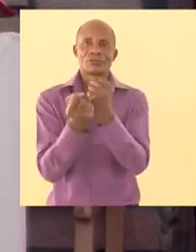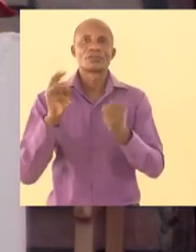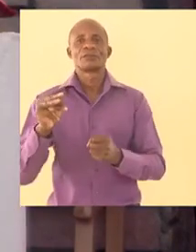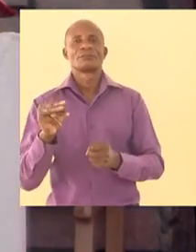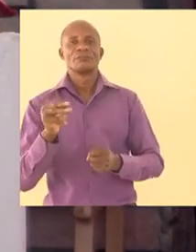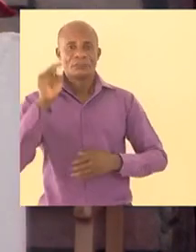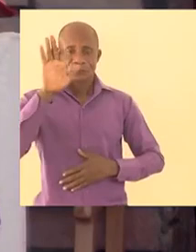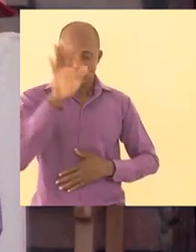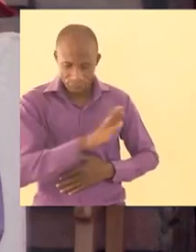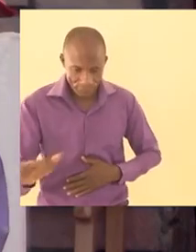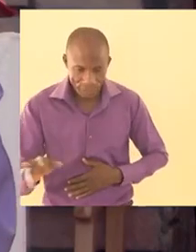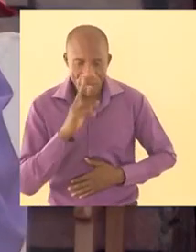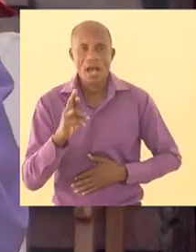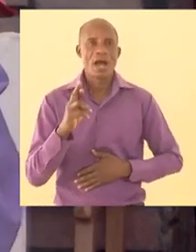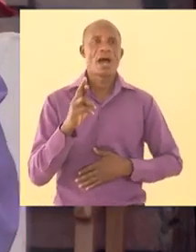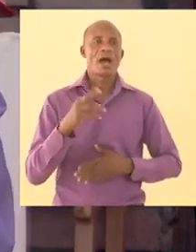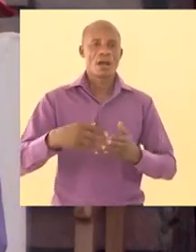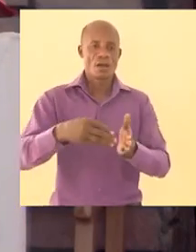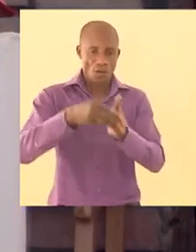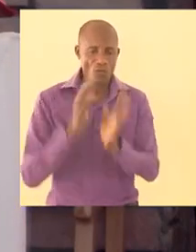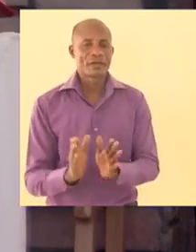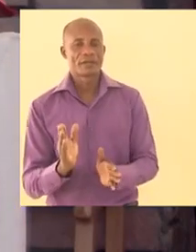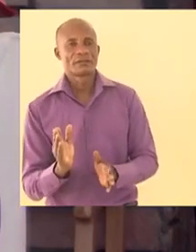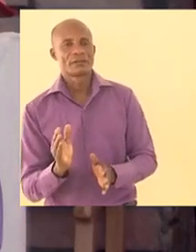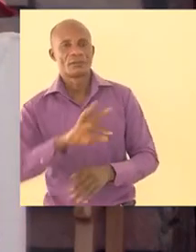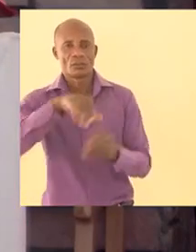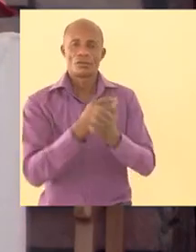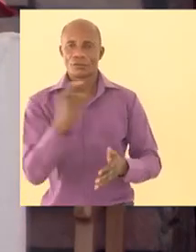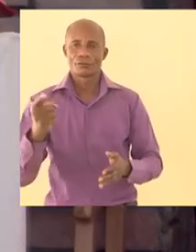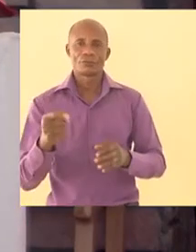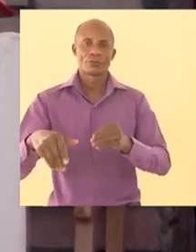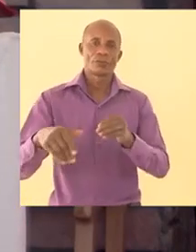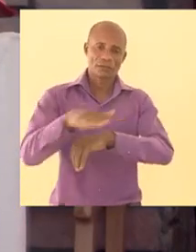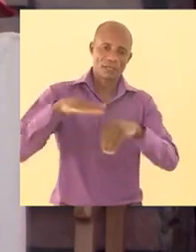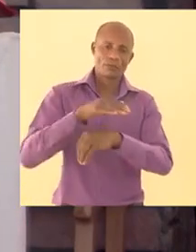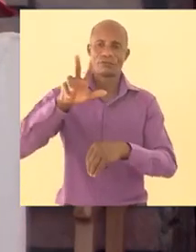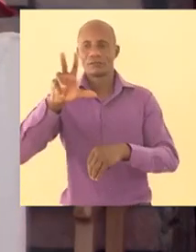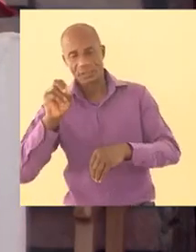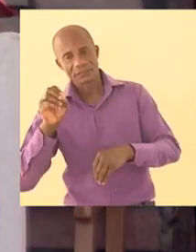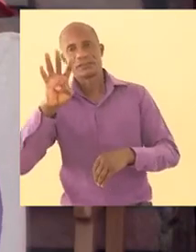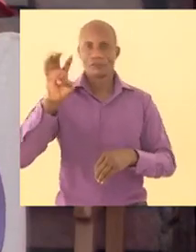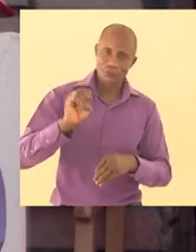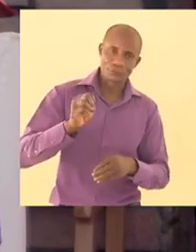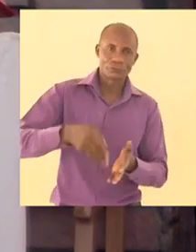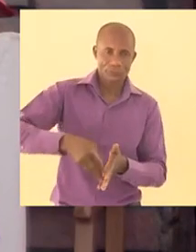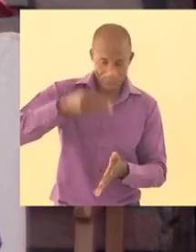citizens of the social media. All of you who are above 30, 40, please let her organize a